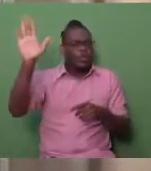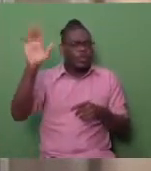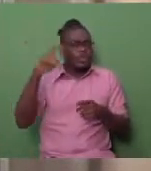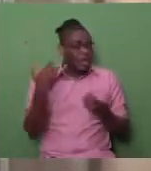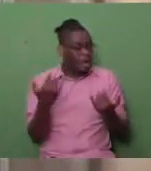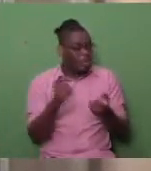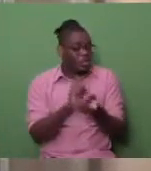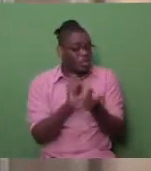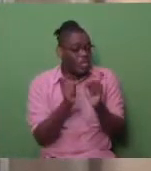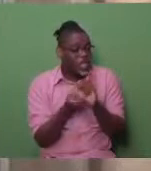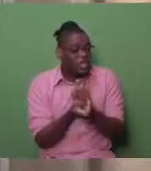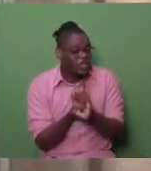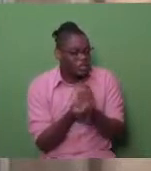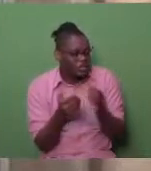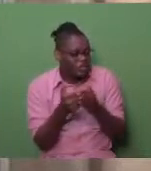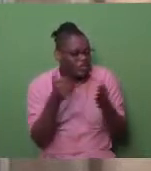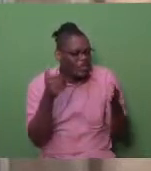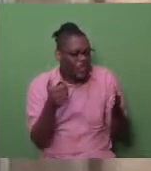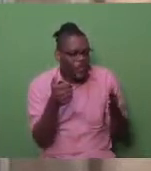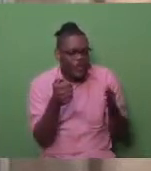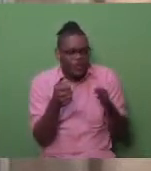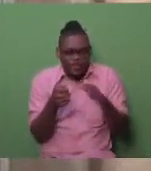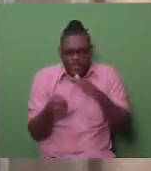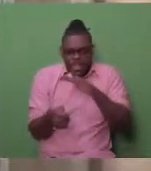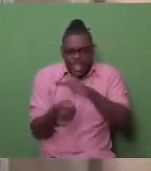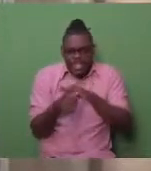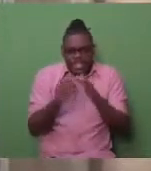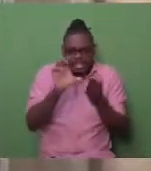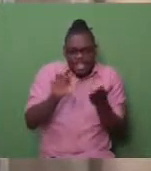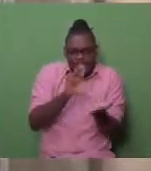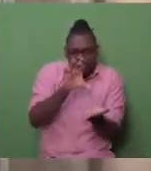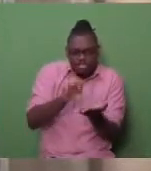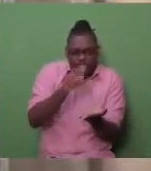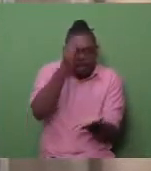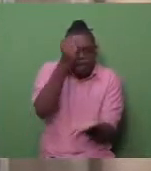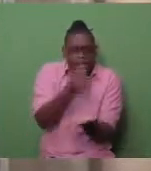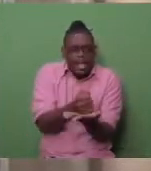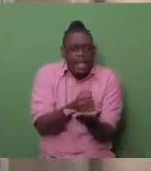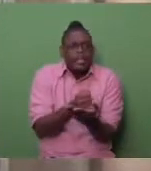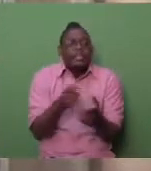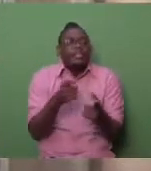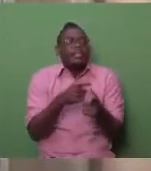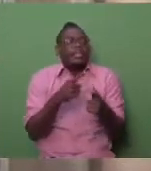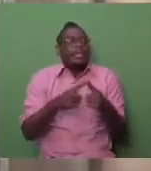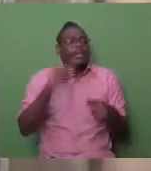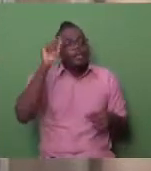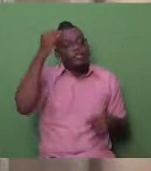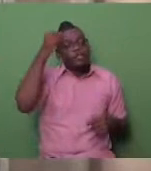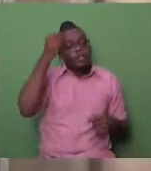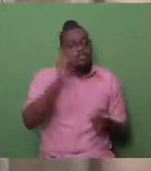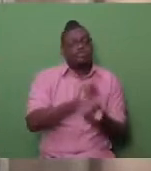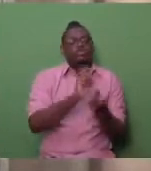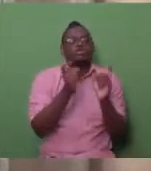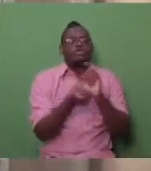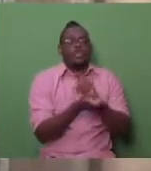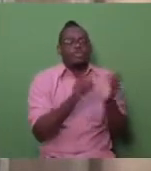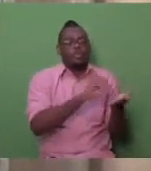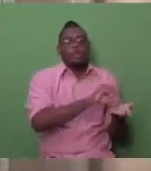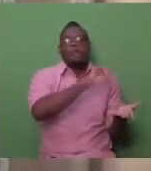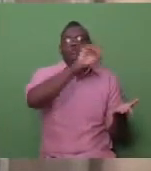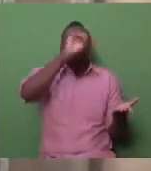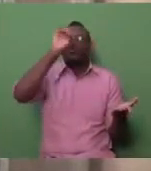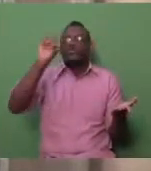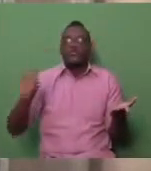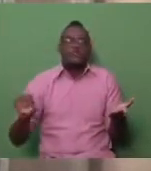government. In breach of the Central Bank Act, it was transferred to the office of the Prime Minister and